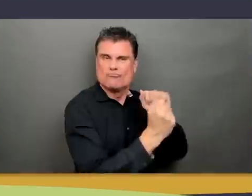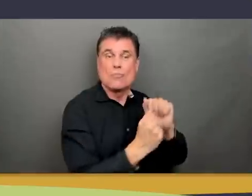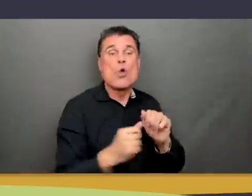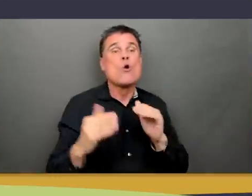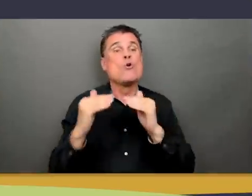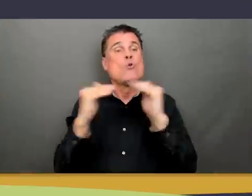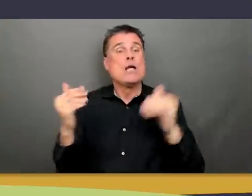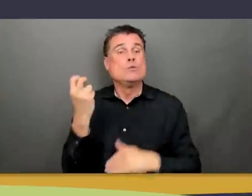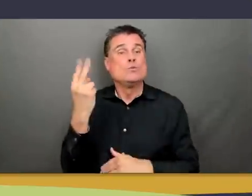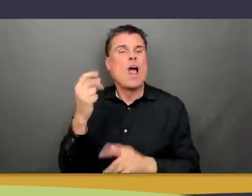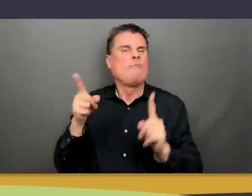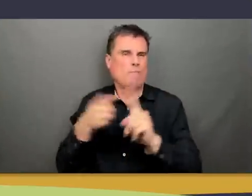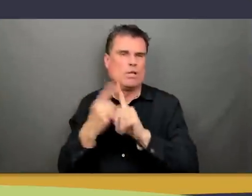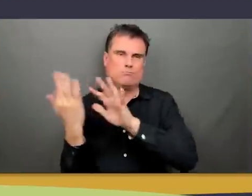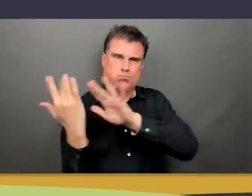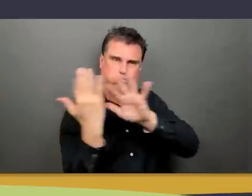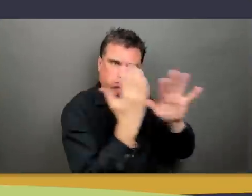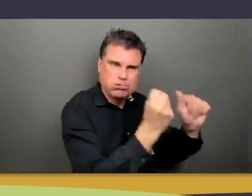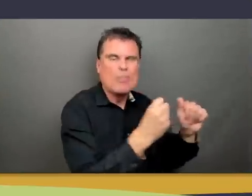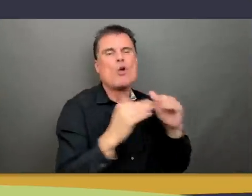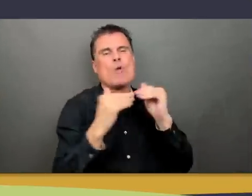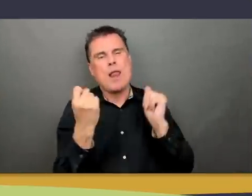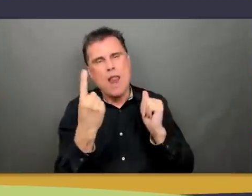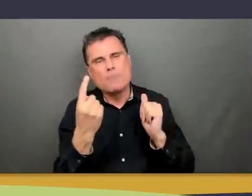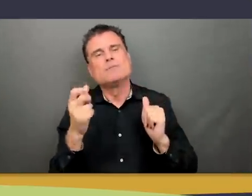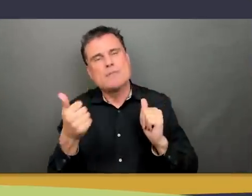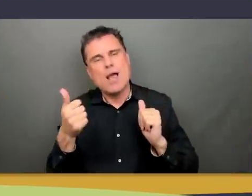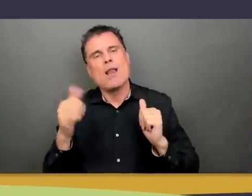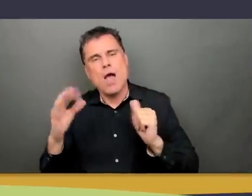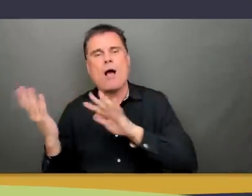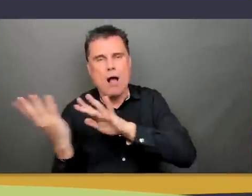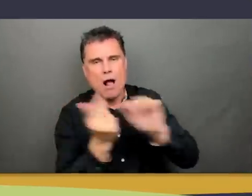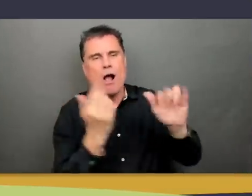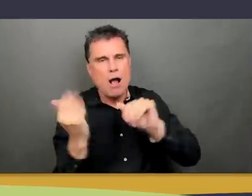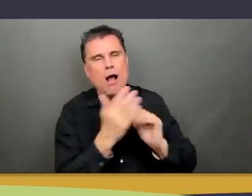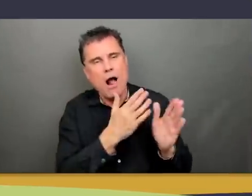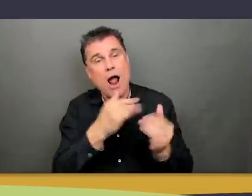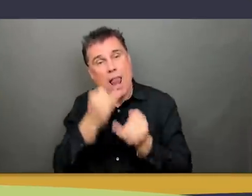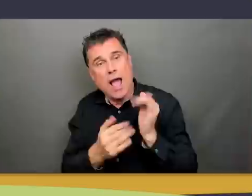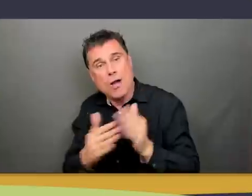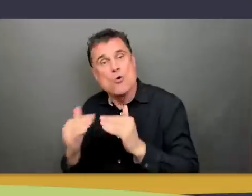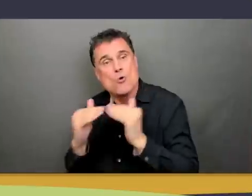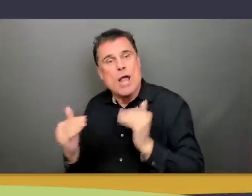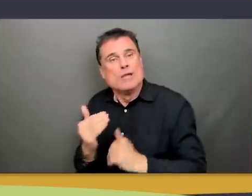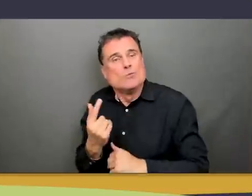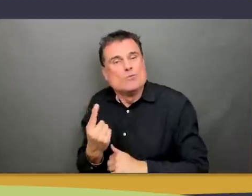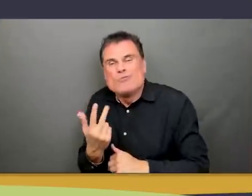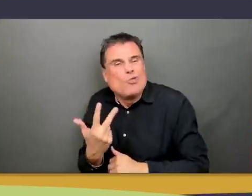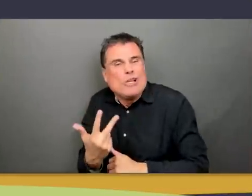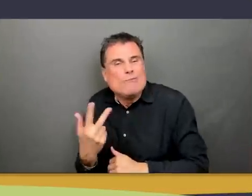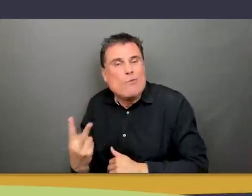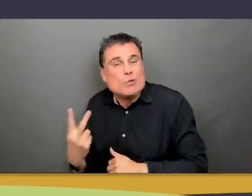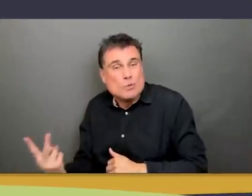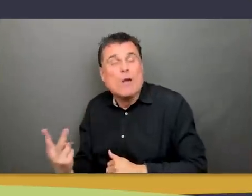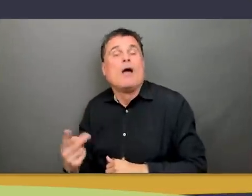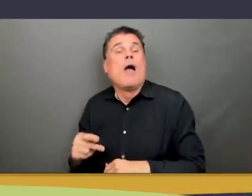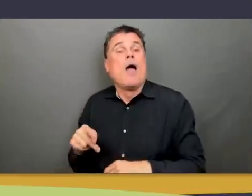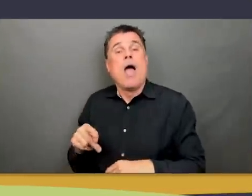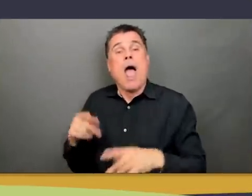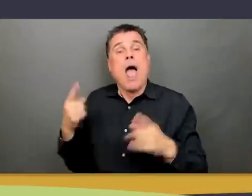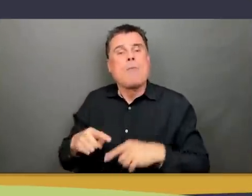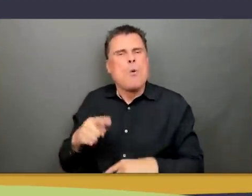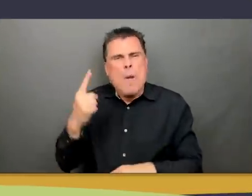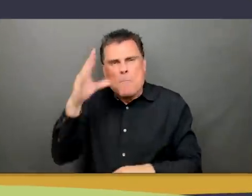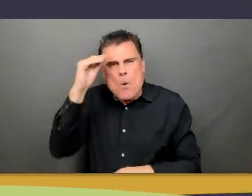2. And they shook all of our hands and they said, "Sir, I'm so sorry for what your people had to go through. I'll make sure to take